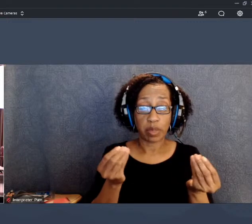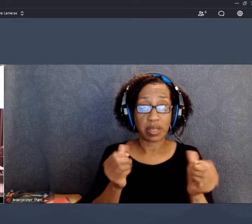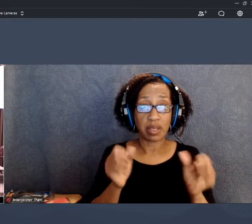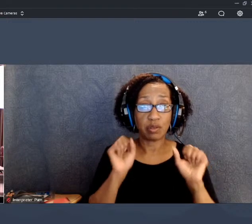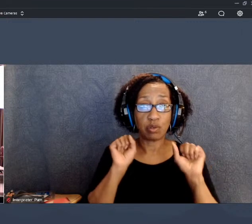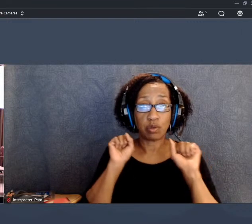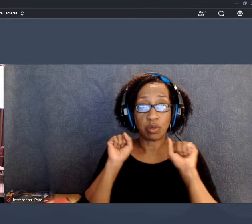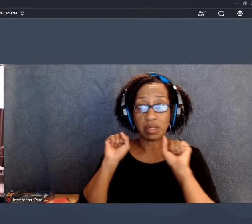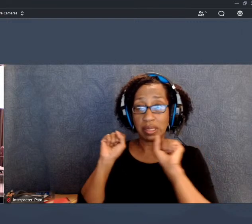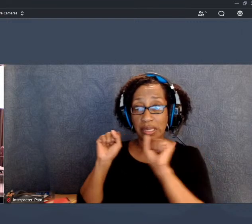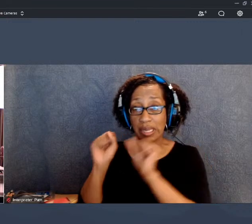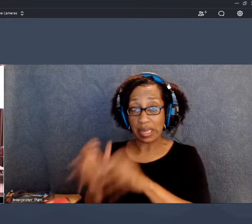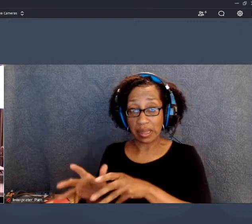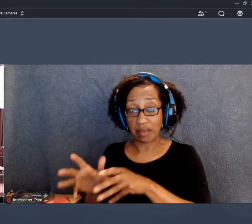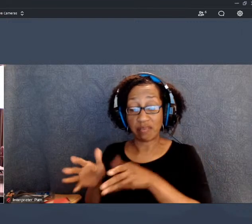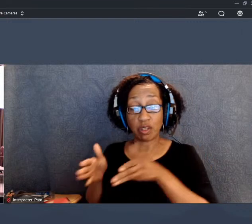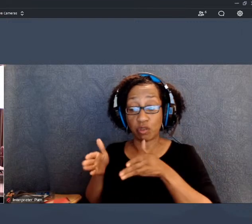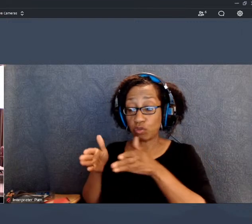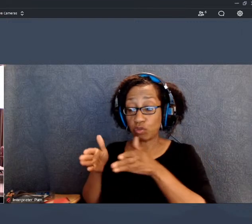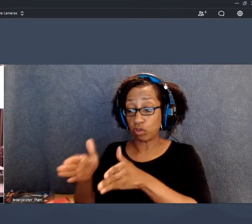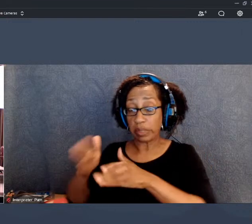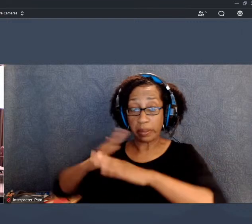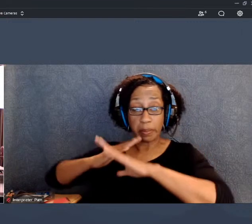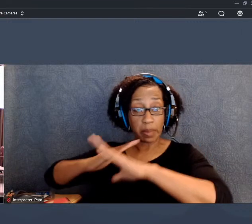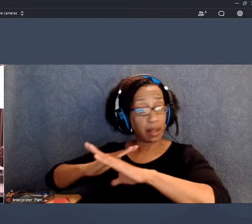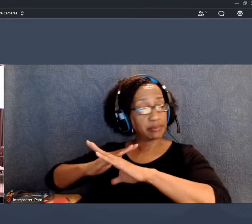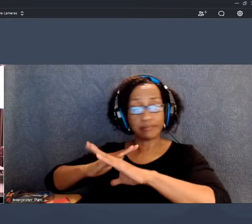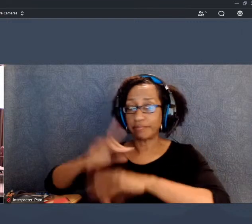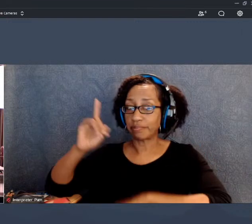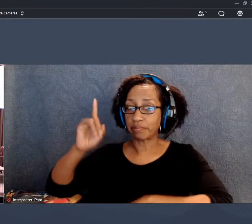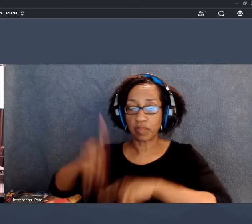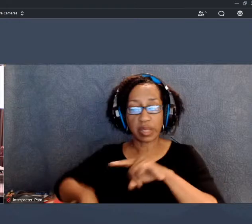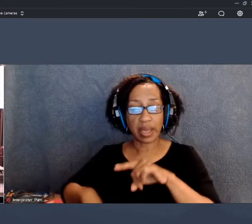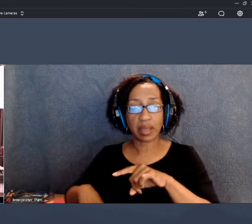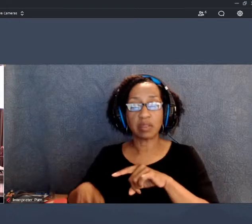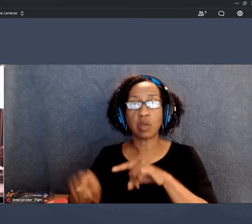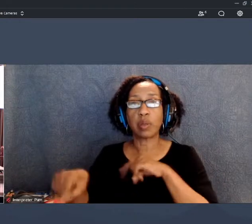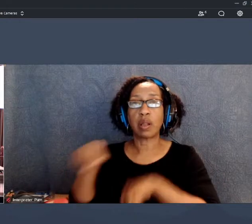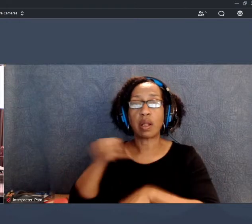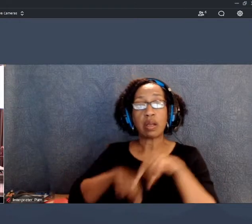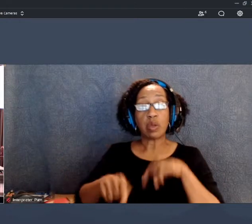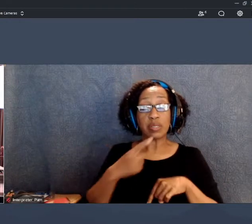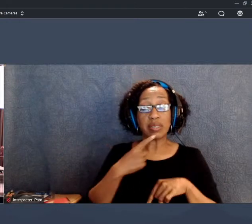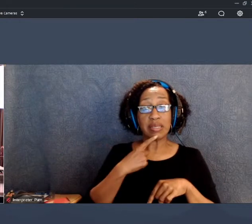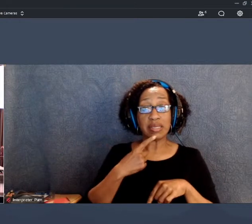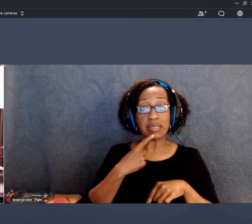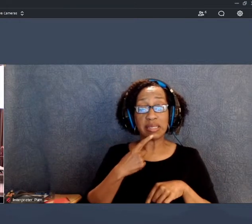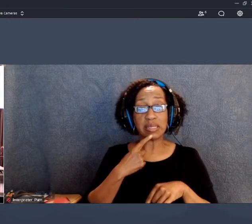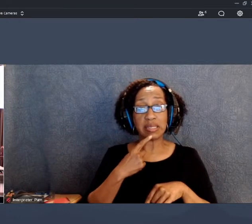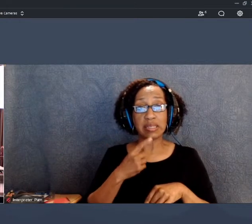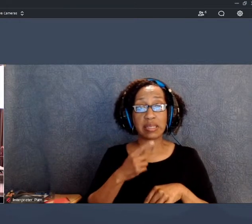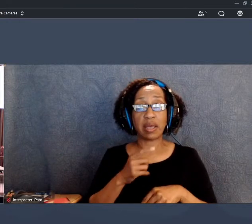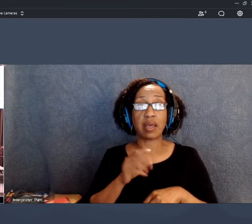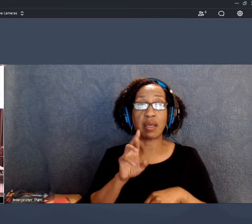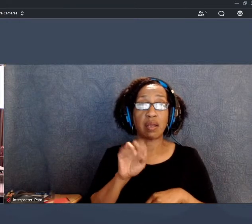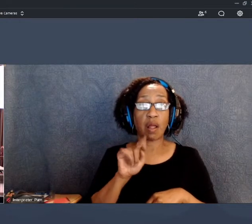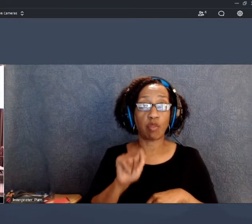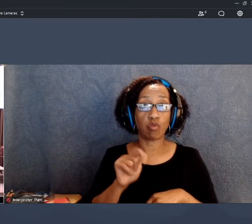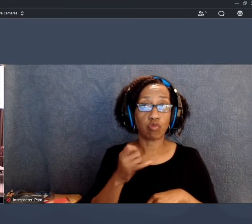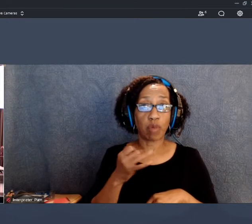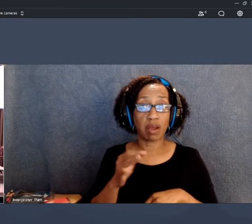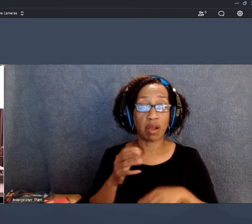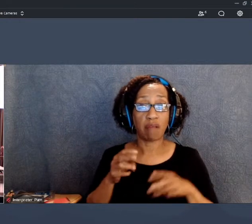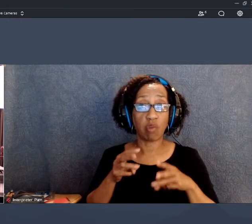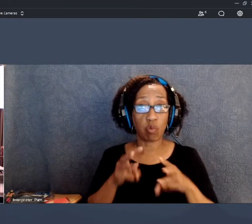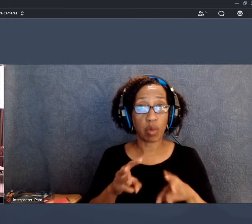street, okay? We have backed it up saying you can't put it in the right of way or on the sidewalk. You got to put it on your